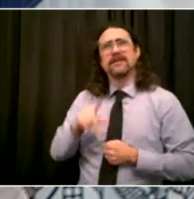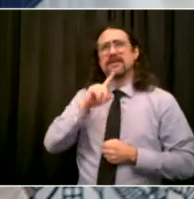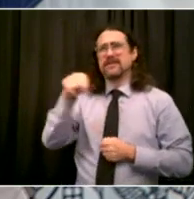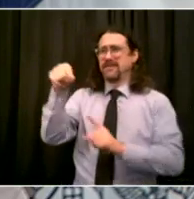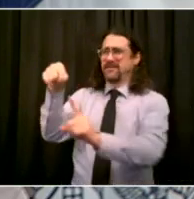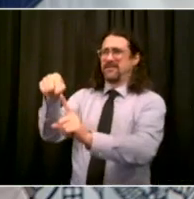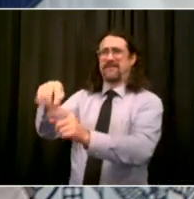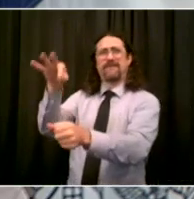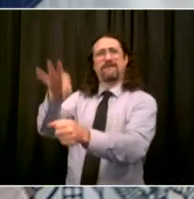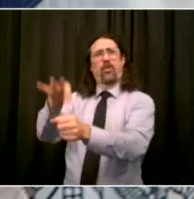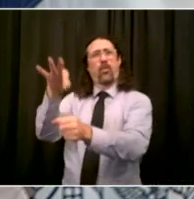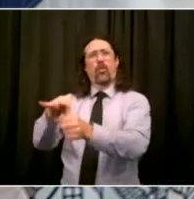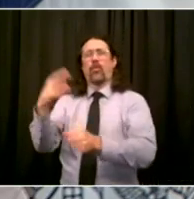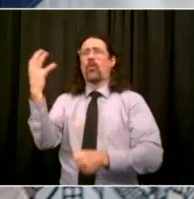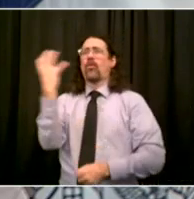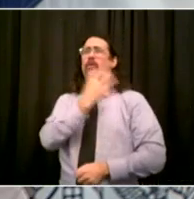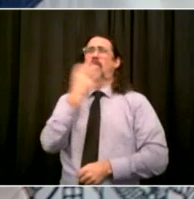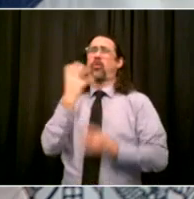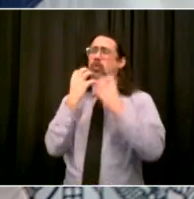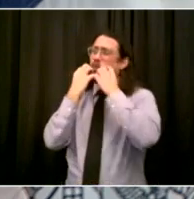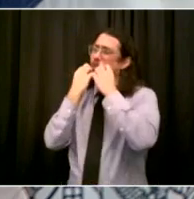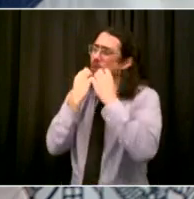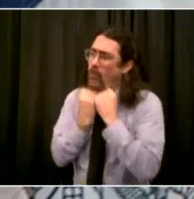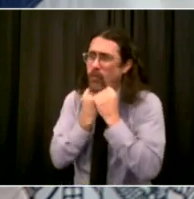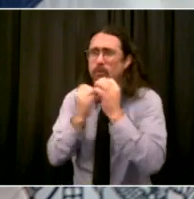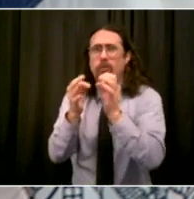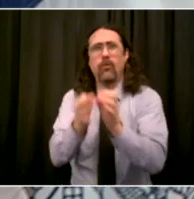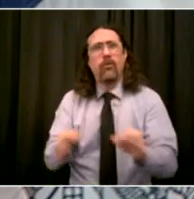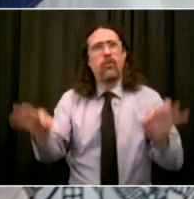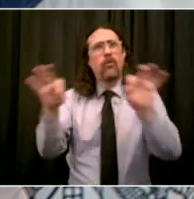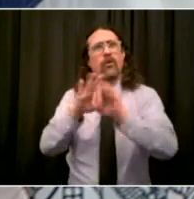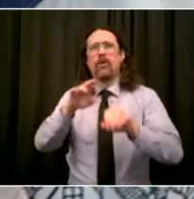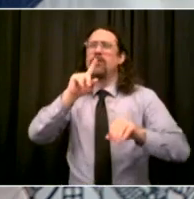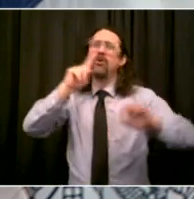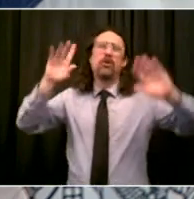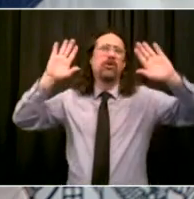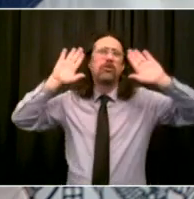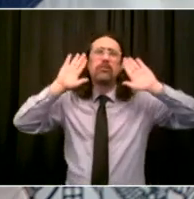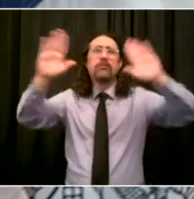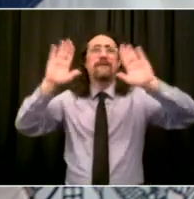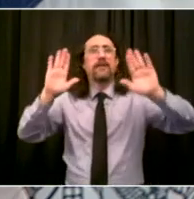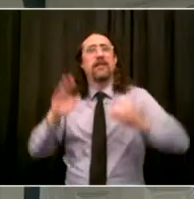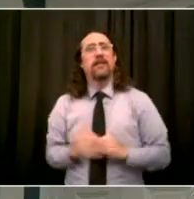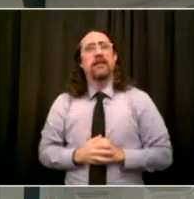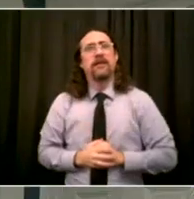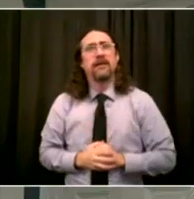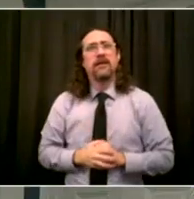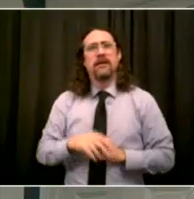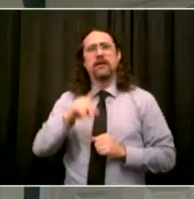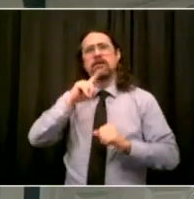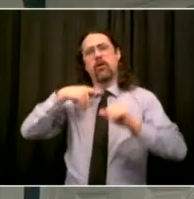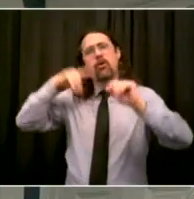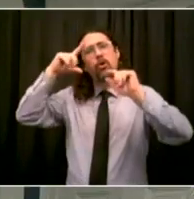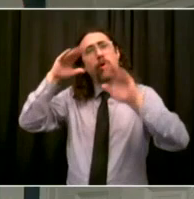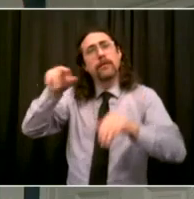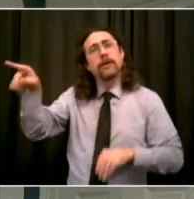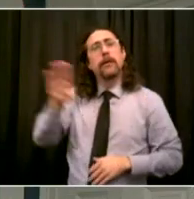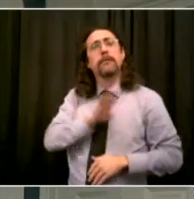and they should. But it's still a great, great option. I encourage people to use it. Go ahead.